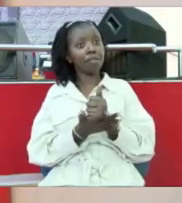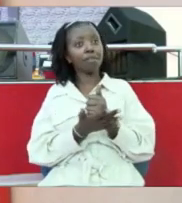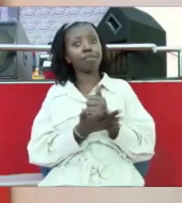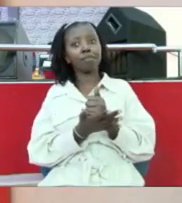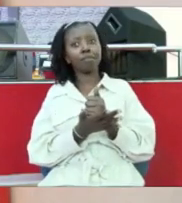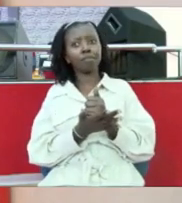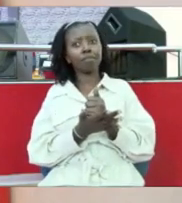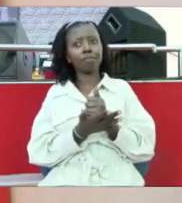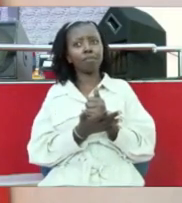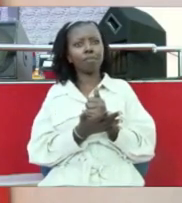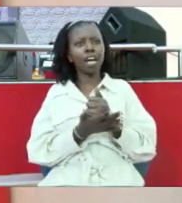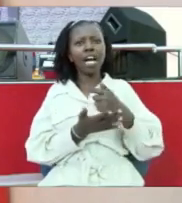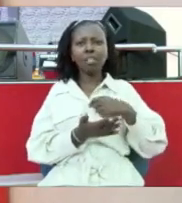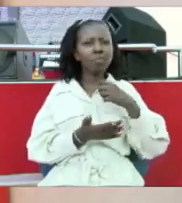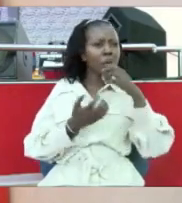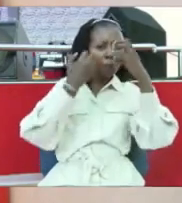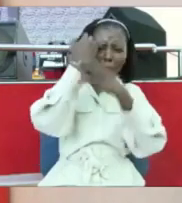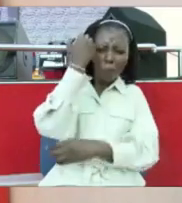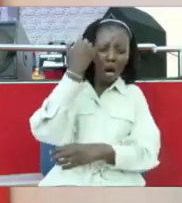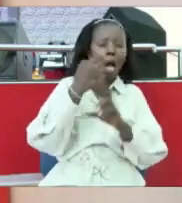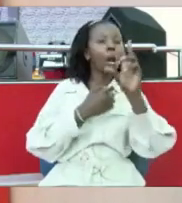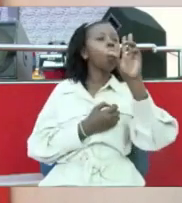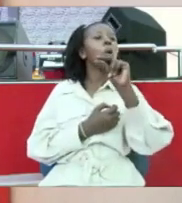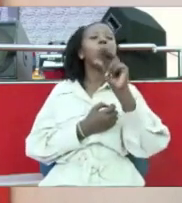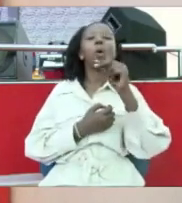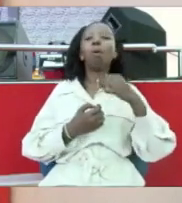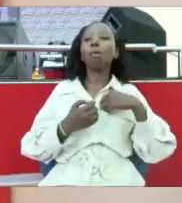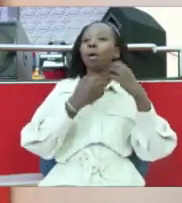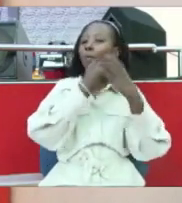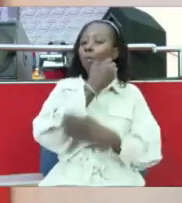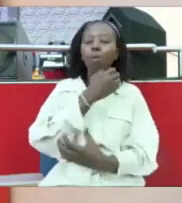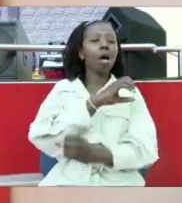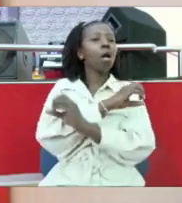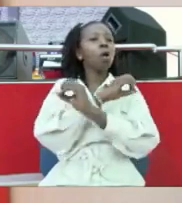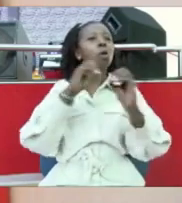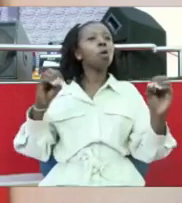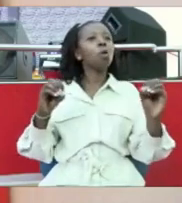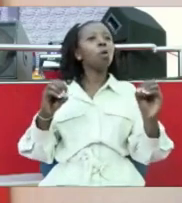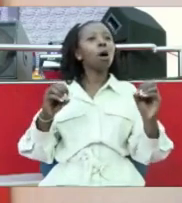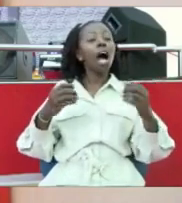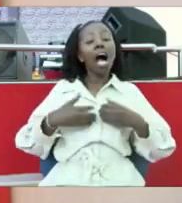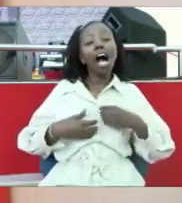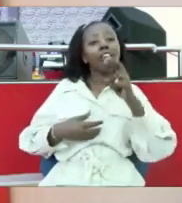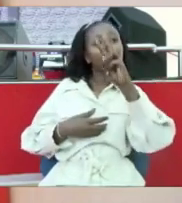Ati mimi ni maskini. Mimi si maskini. Adam poor. No, I'm ni not milioni poor. Ni mbili sina.